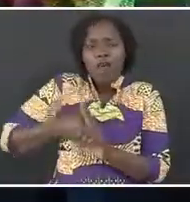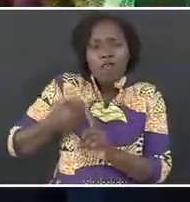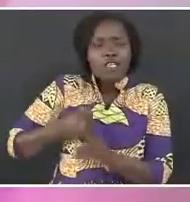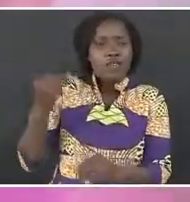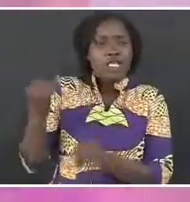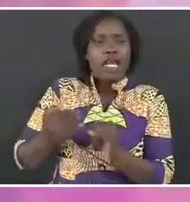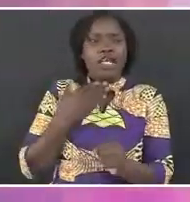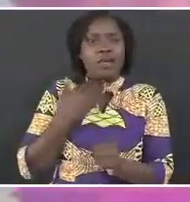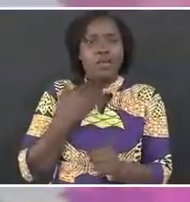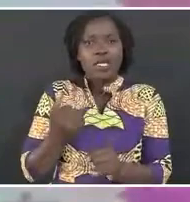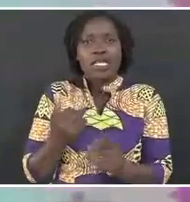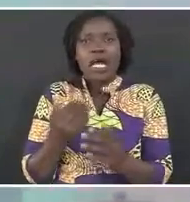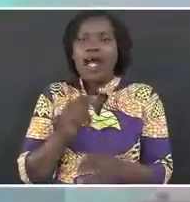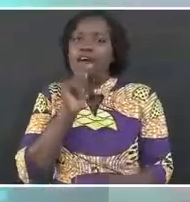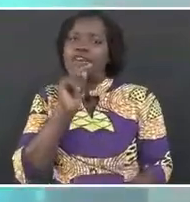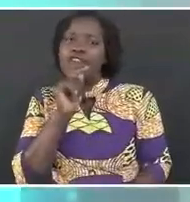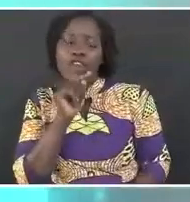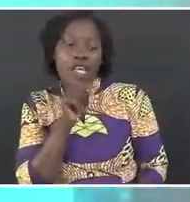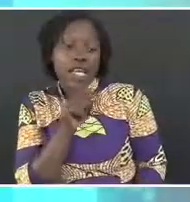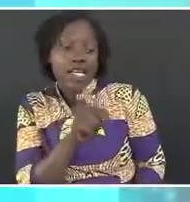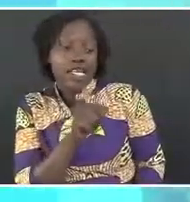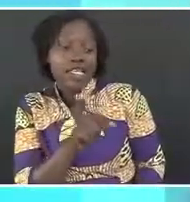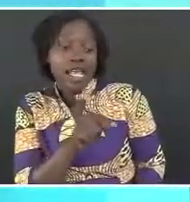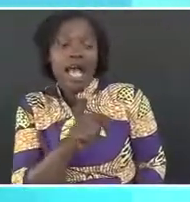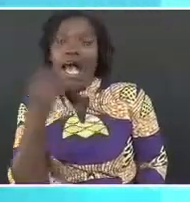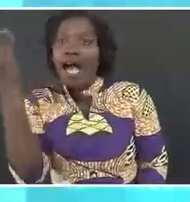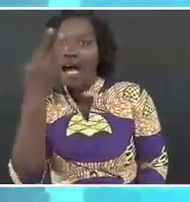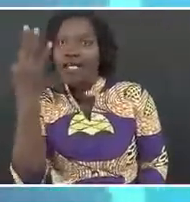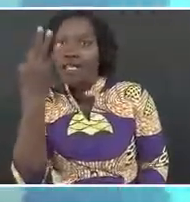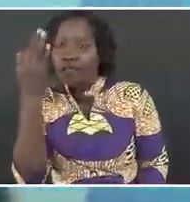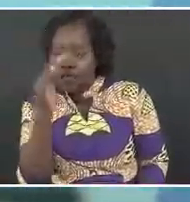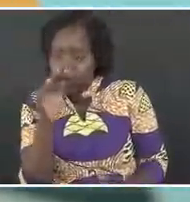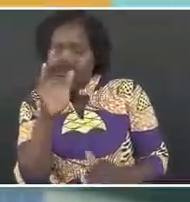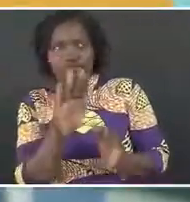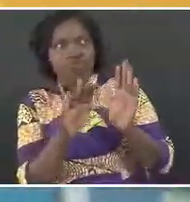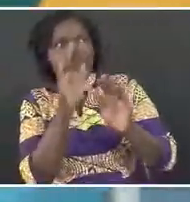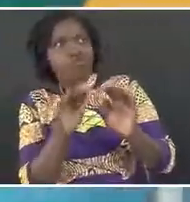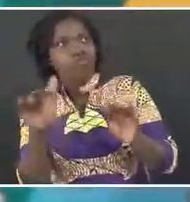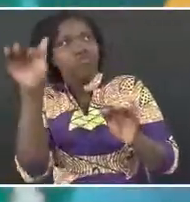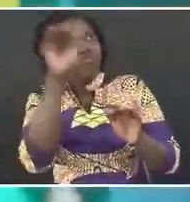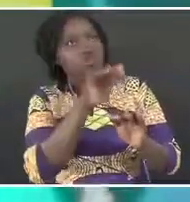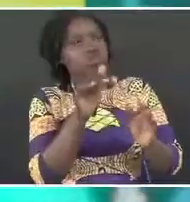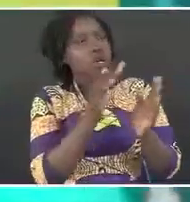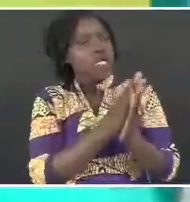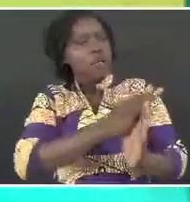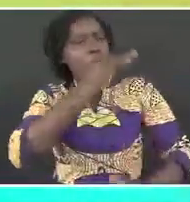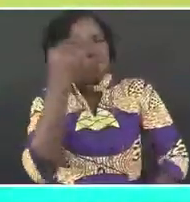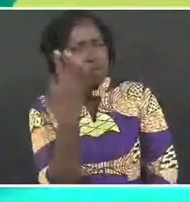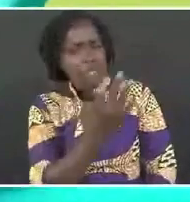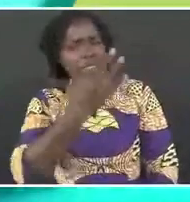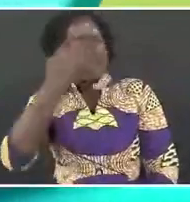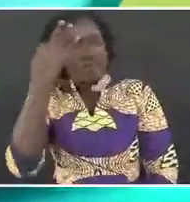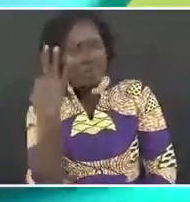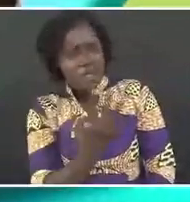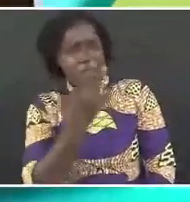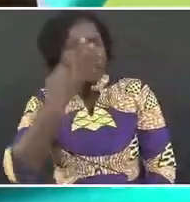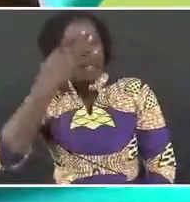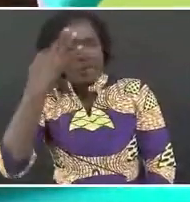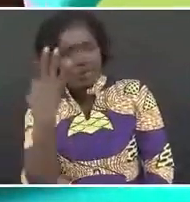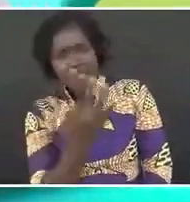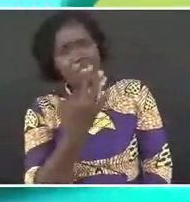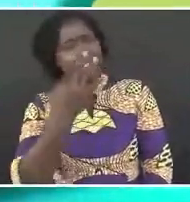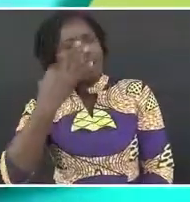end. And the chicken was there. And the preacher got to the pulpit. And he preached. And he